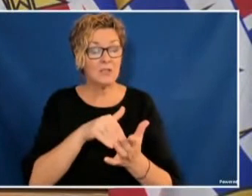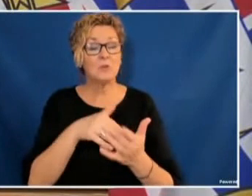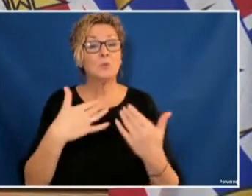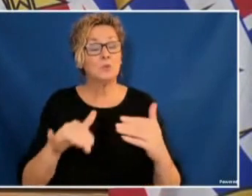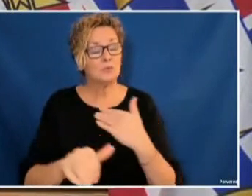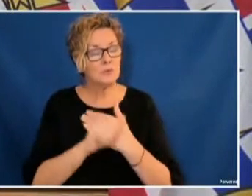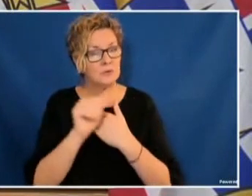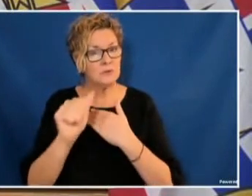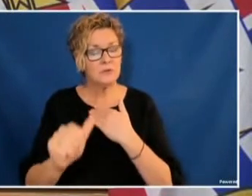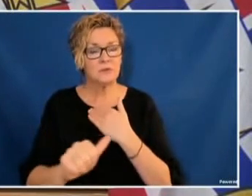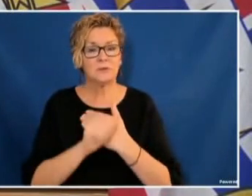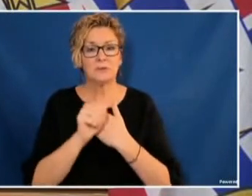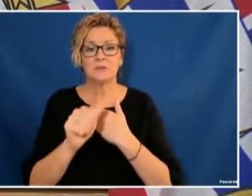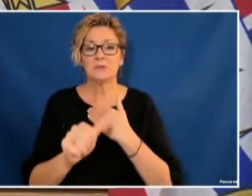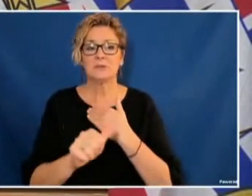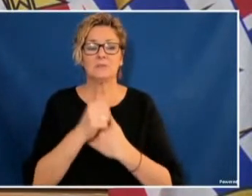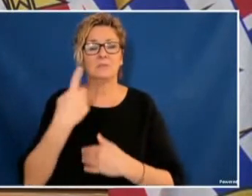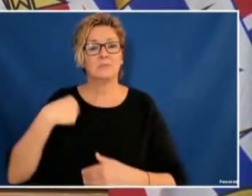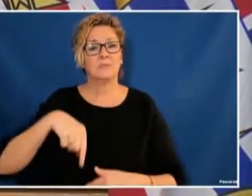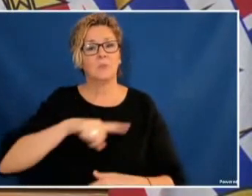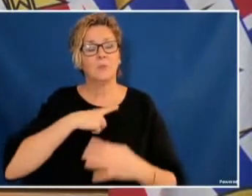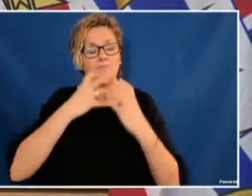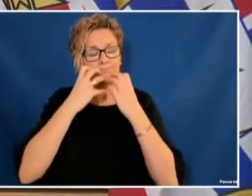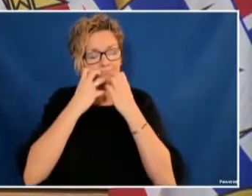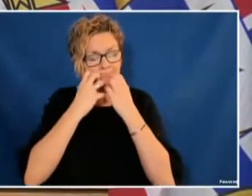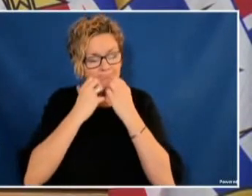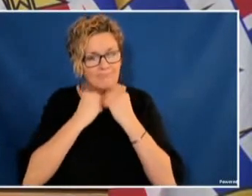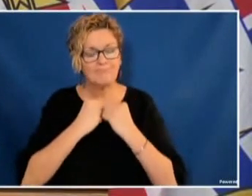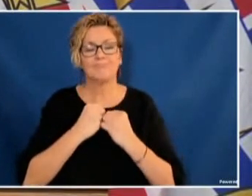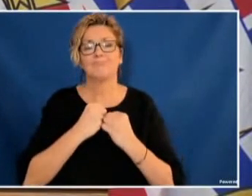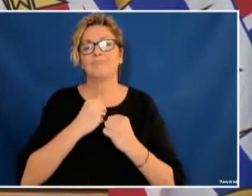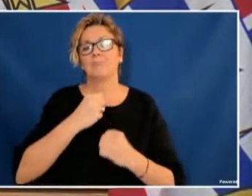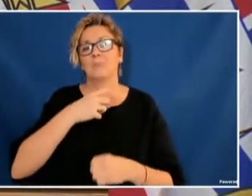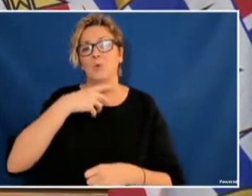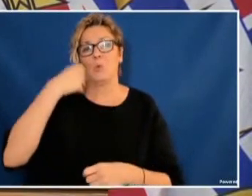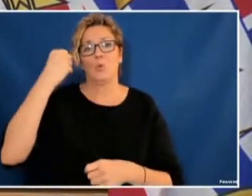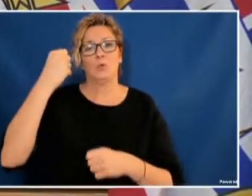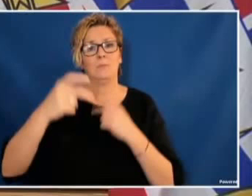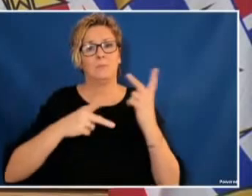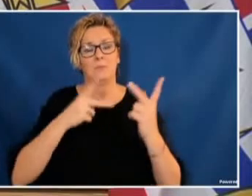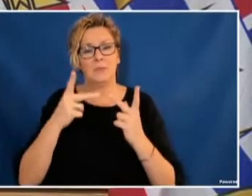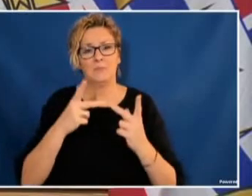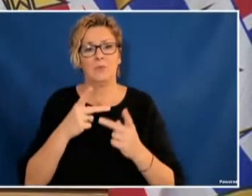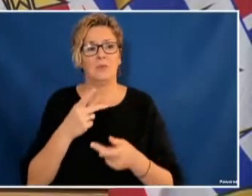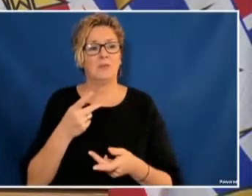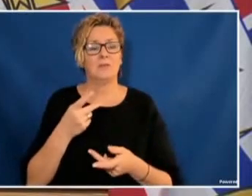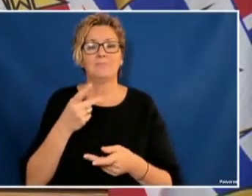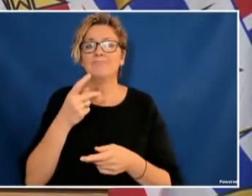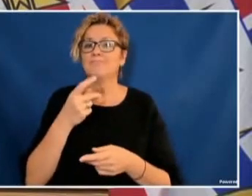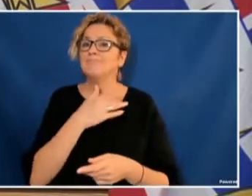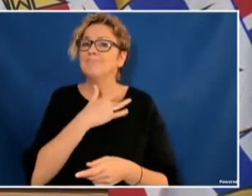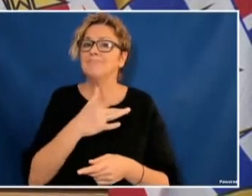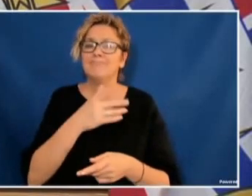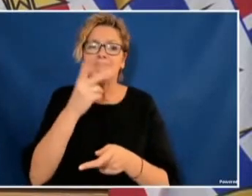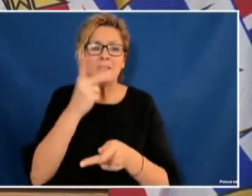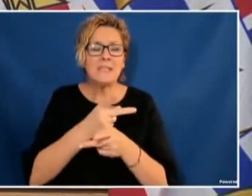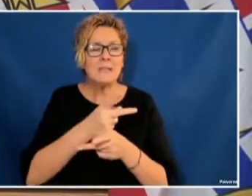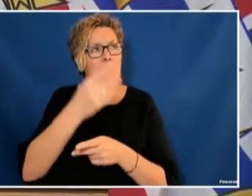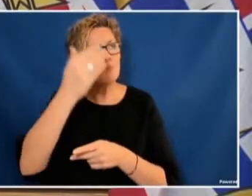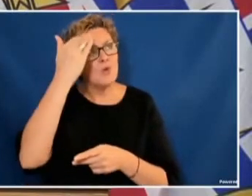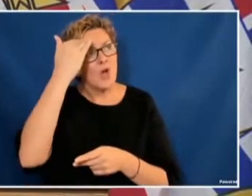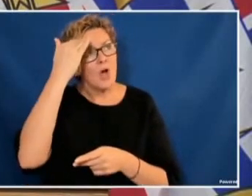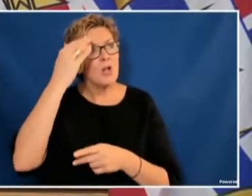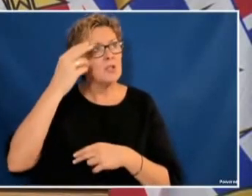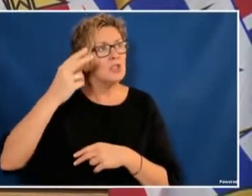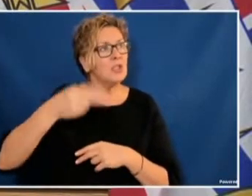incredible work of our teams in each of the long-term care homes and healthcare settings. Healthcare workers have been